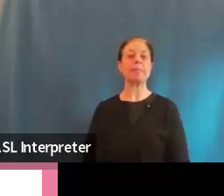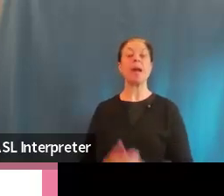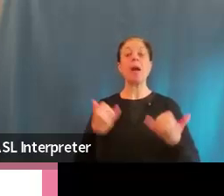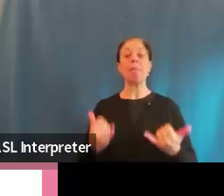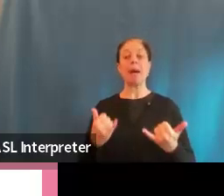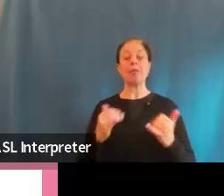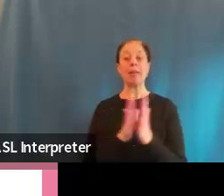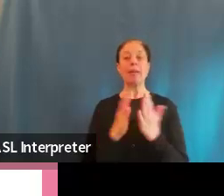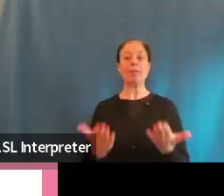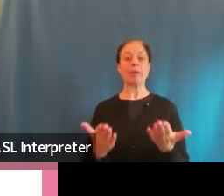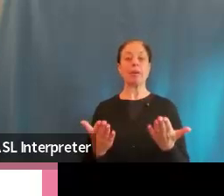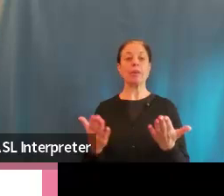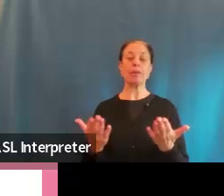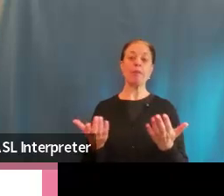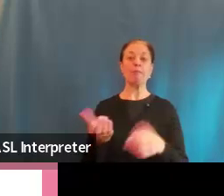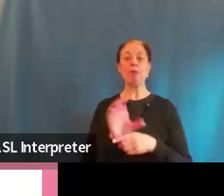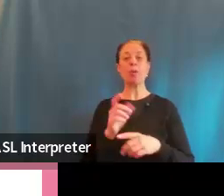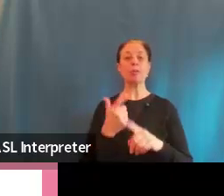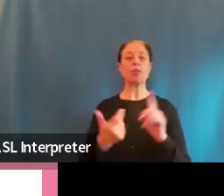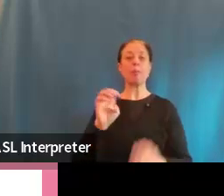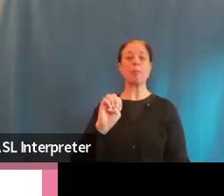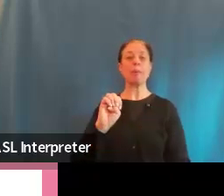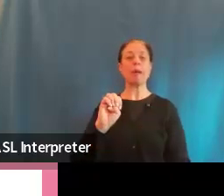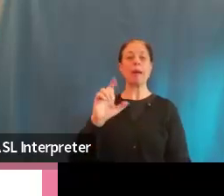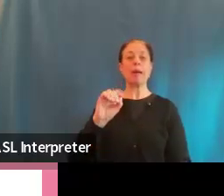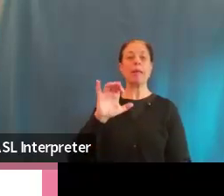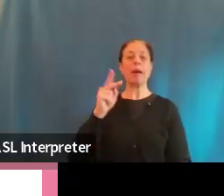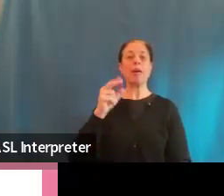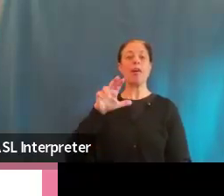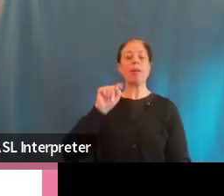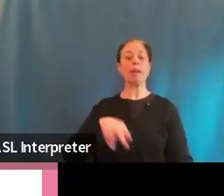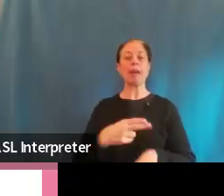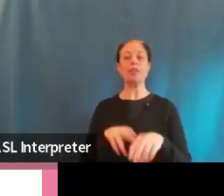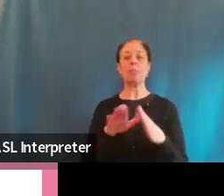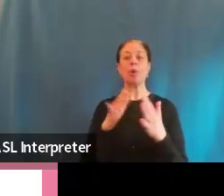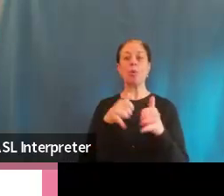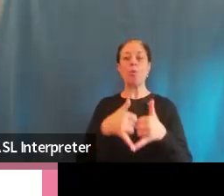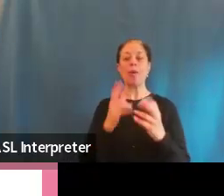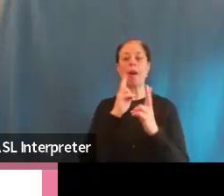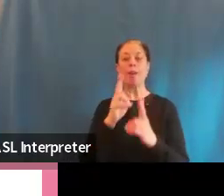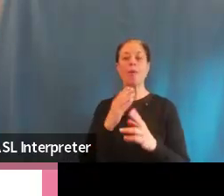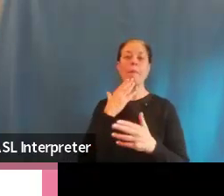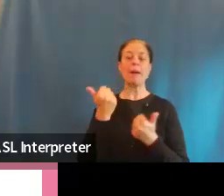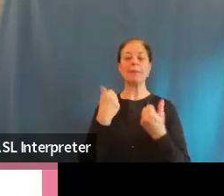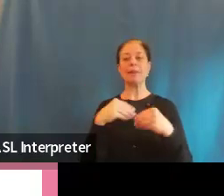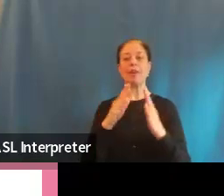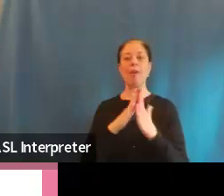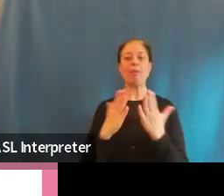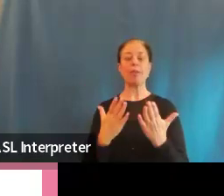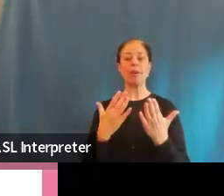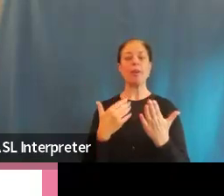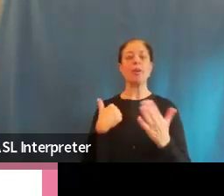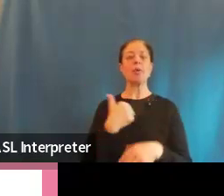modern literary tour de force from E. Lockhart, Prince and National Book Award honoree and best-selling author of the global sensation We